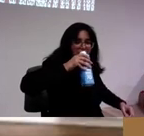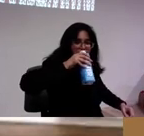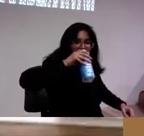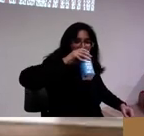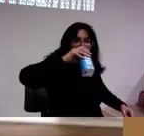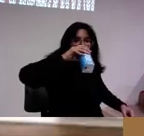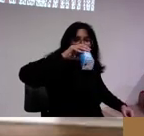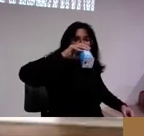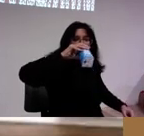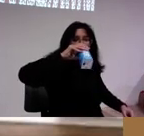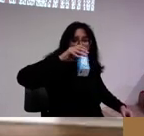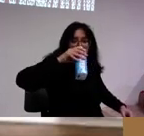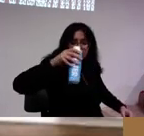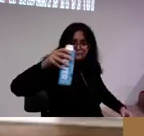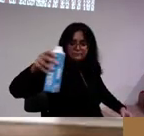red hair,